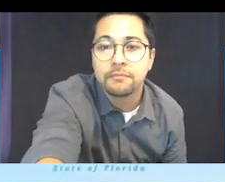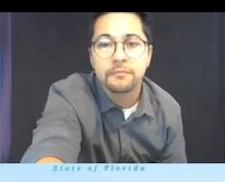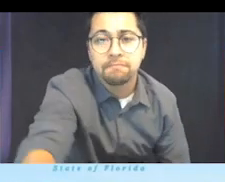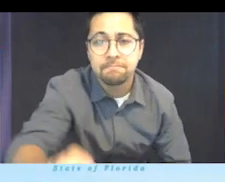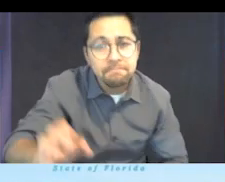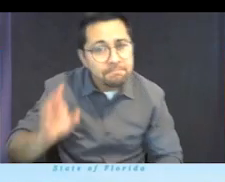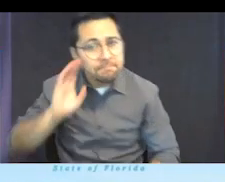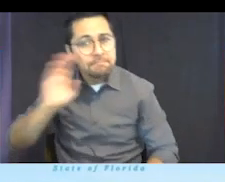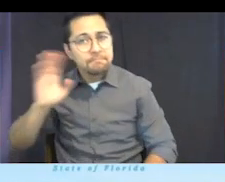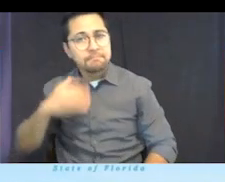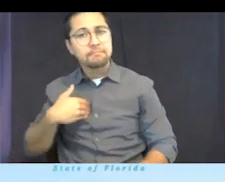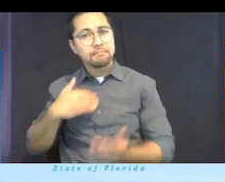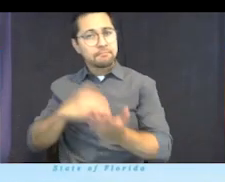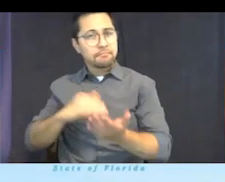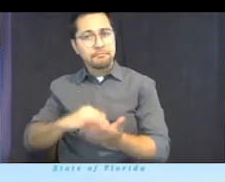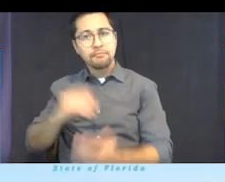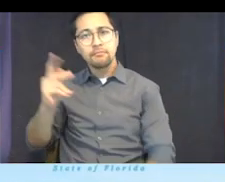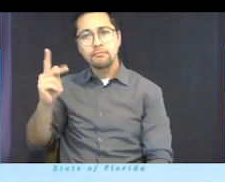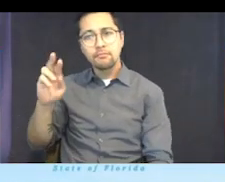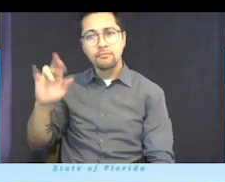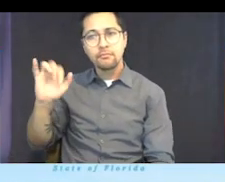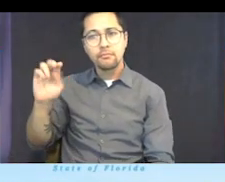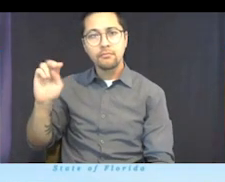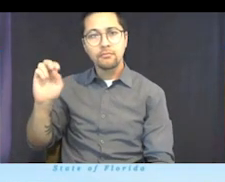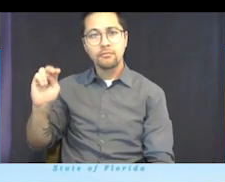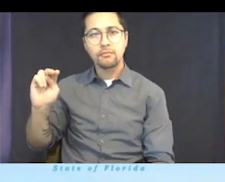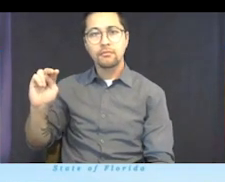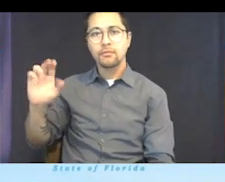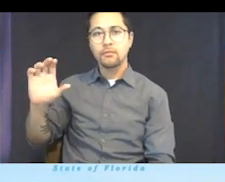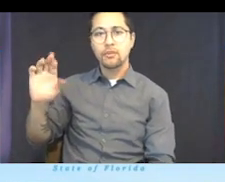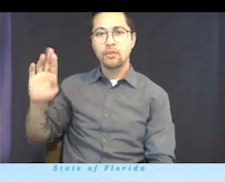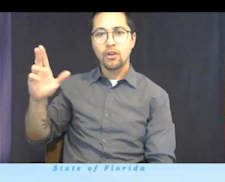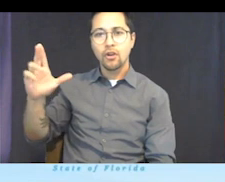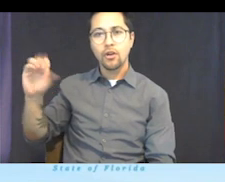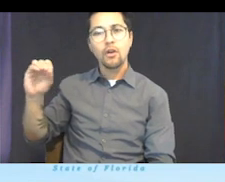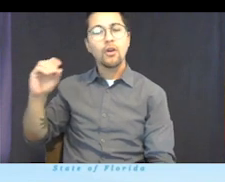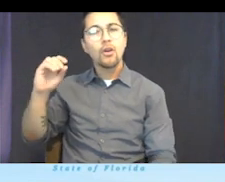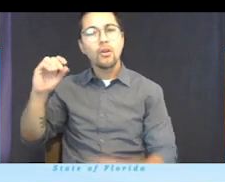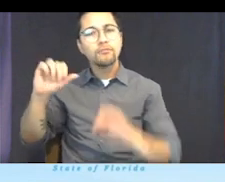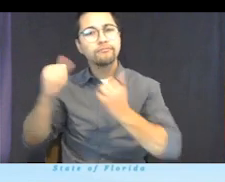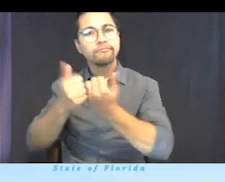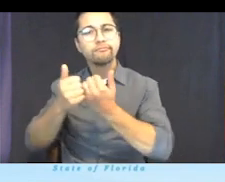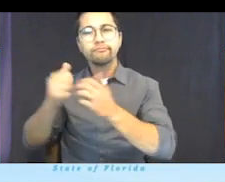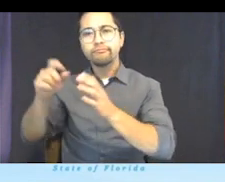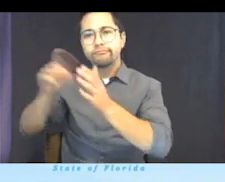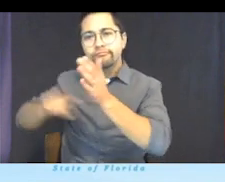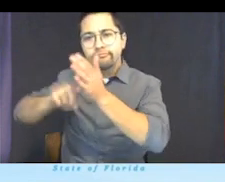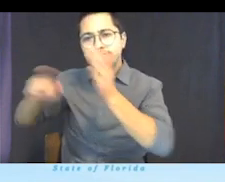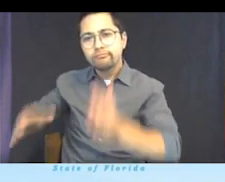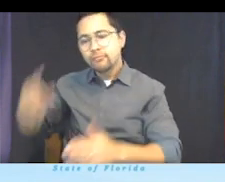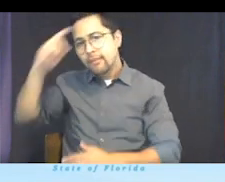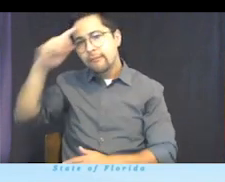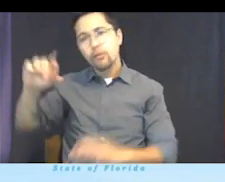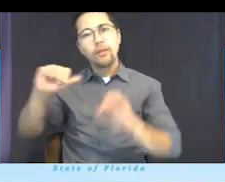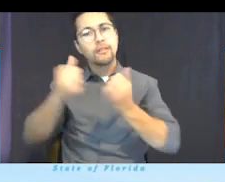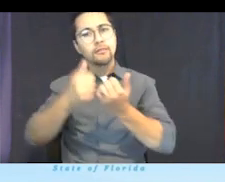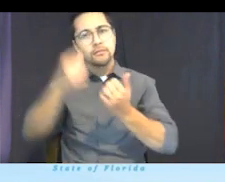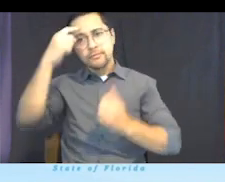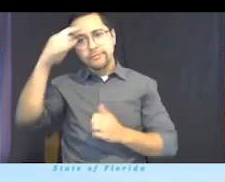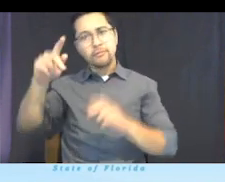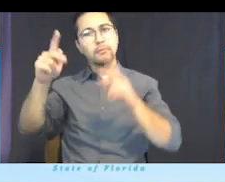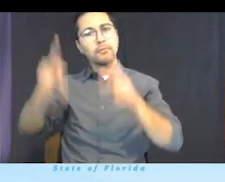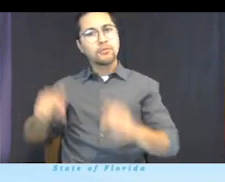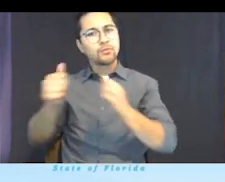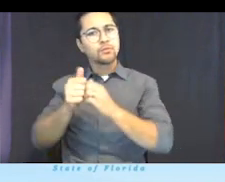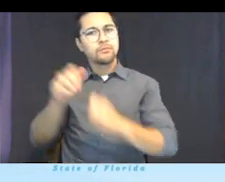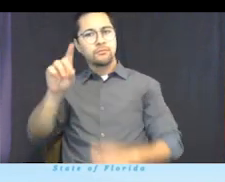Greetings. I'm Dr. Kristen Korenko, the Agency Senior Behavior Analyst for the Agency for Persons with Disabilities.